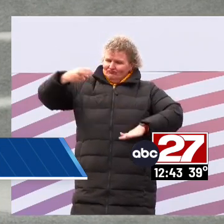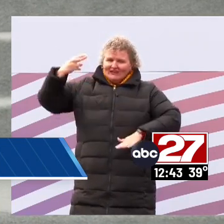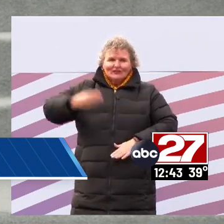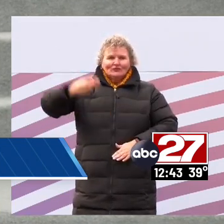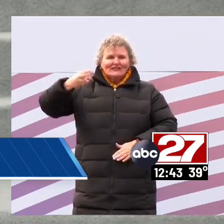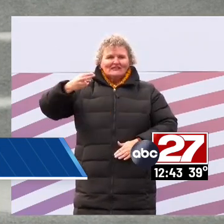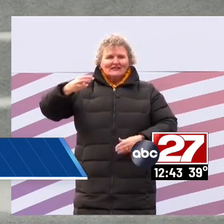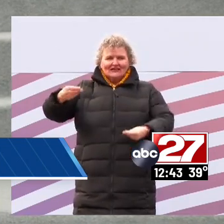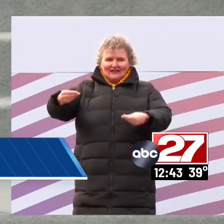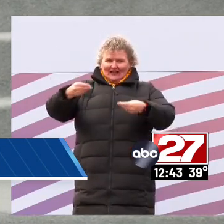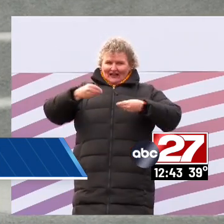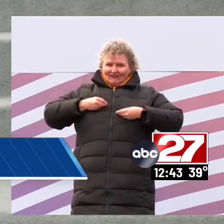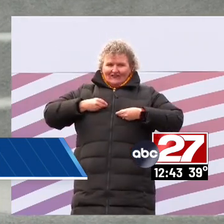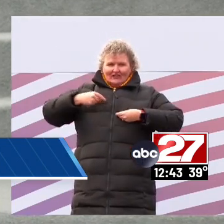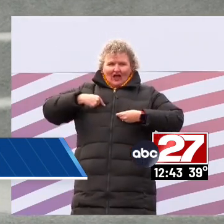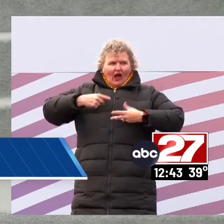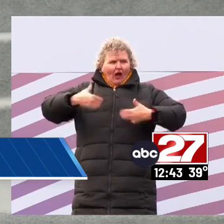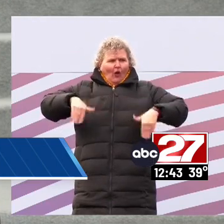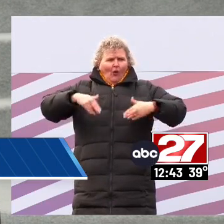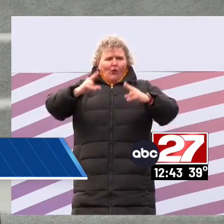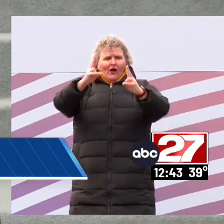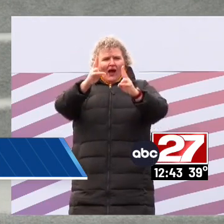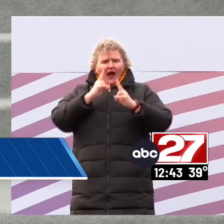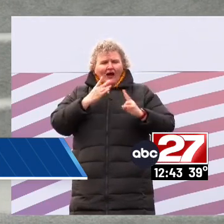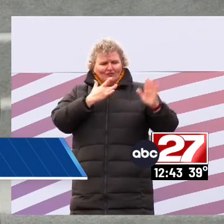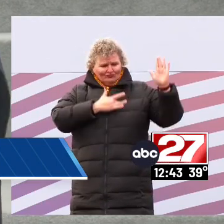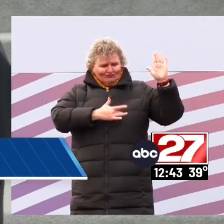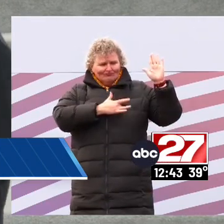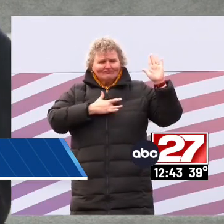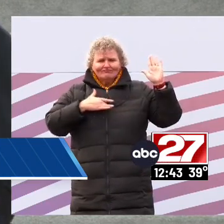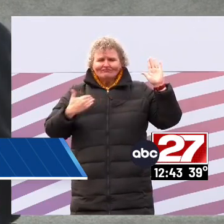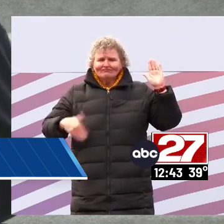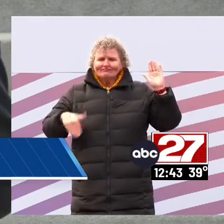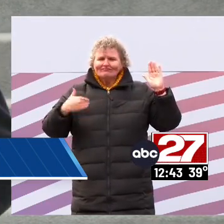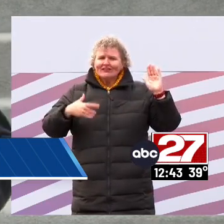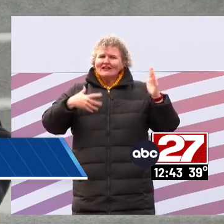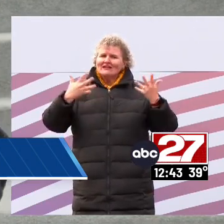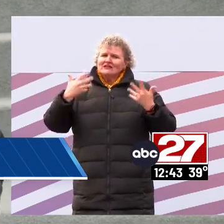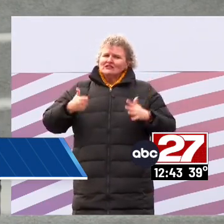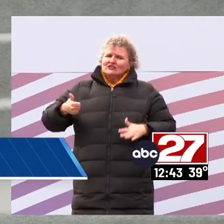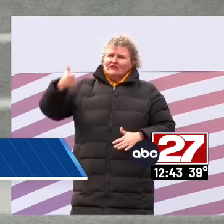of office. Thank you, Madam Chief Justice.